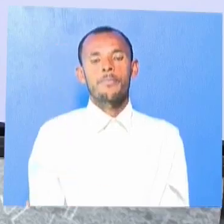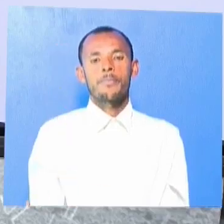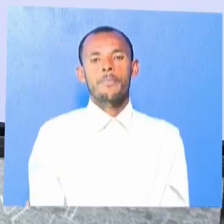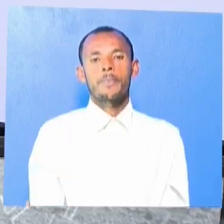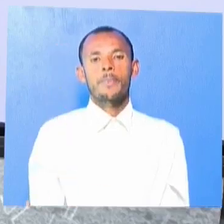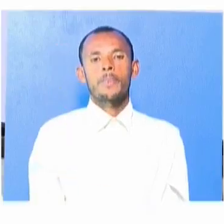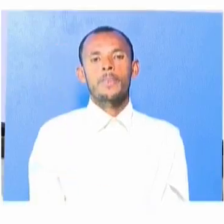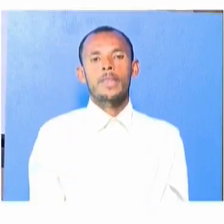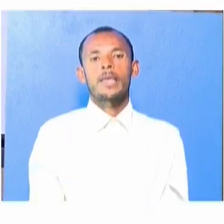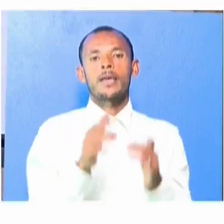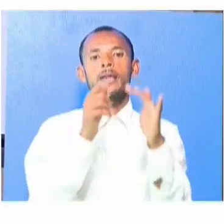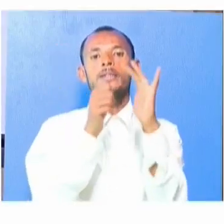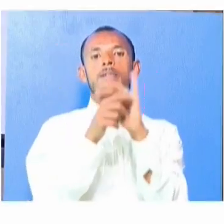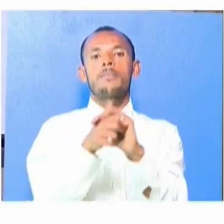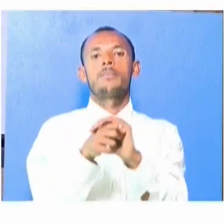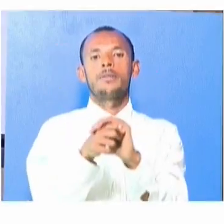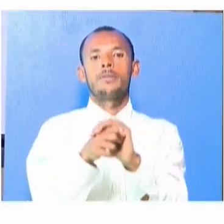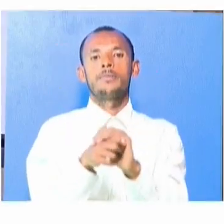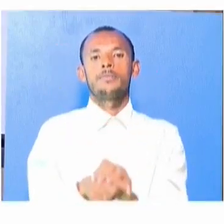Example